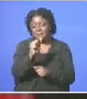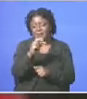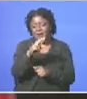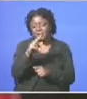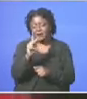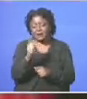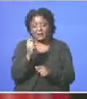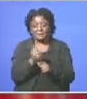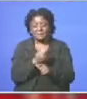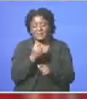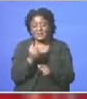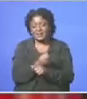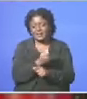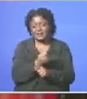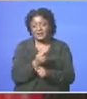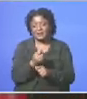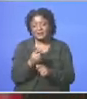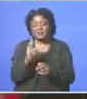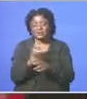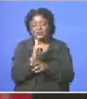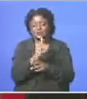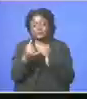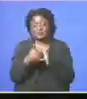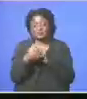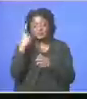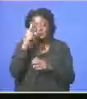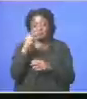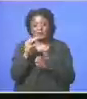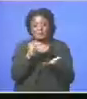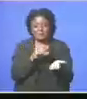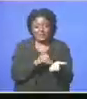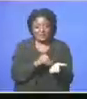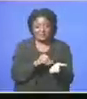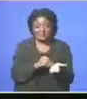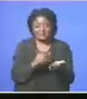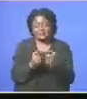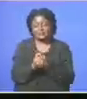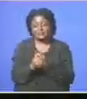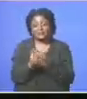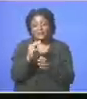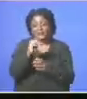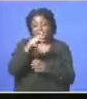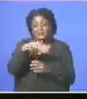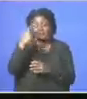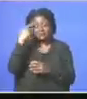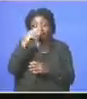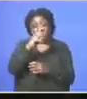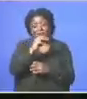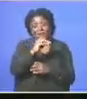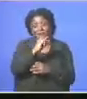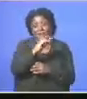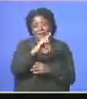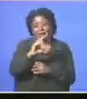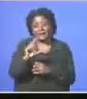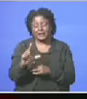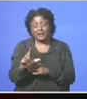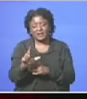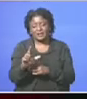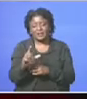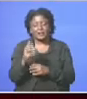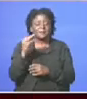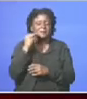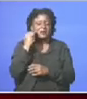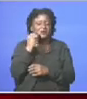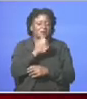They use this for medicines and stuff. Member of Parliament for the Michael constituency, Miriam Emanuel, says her